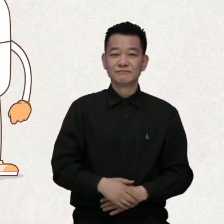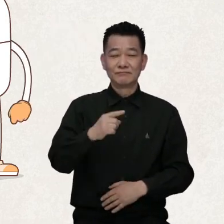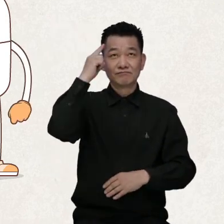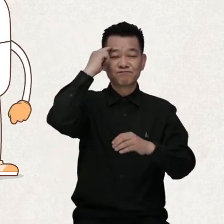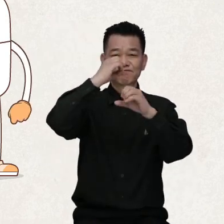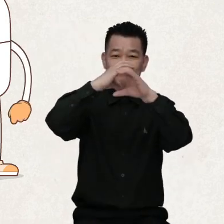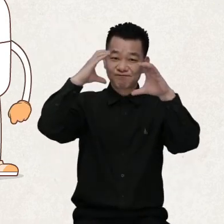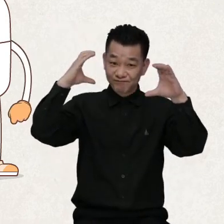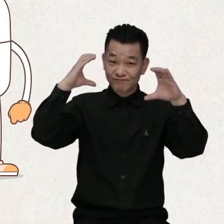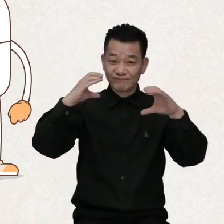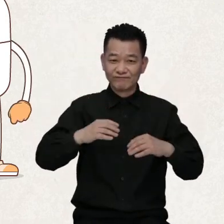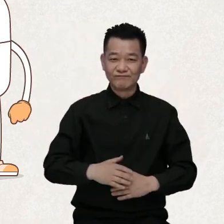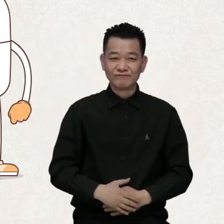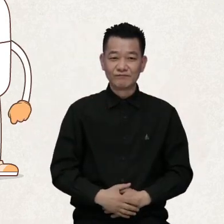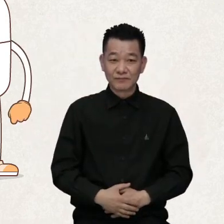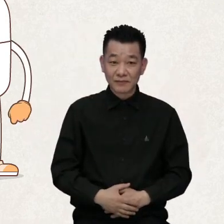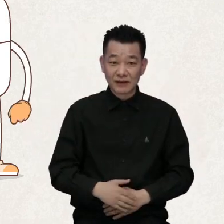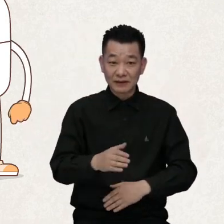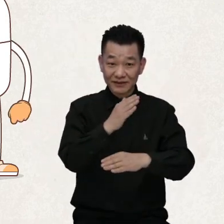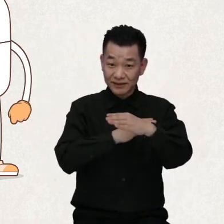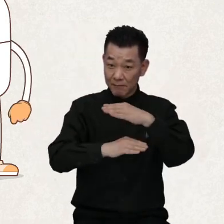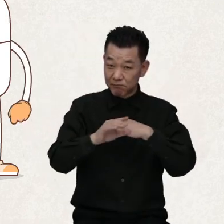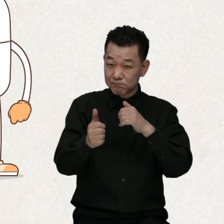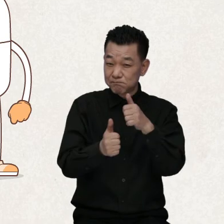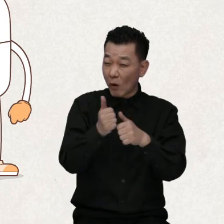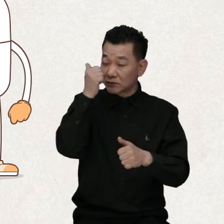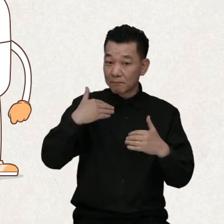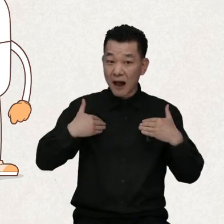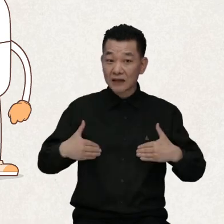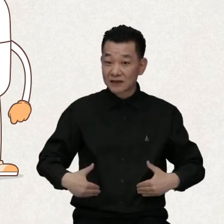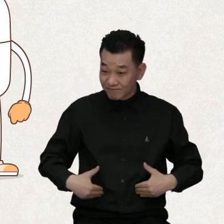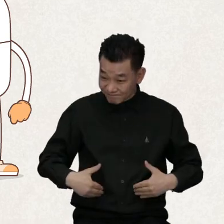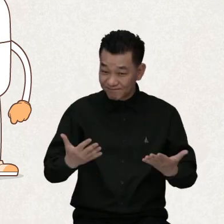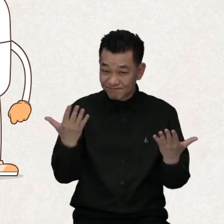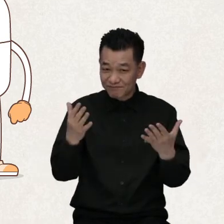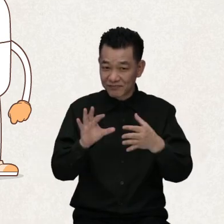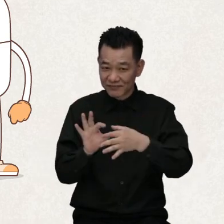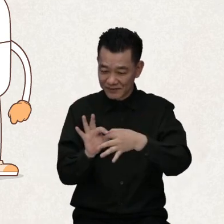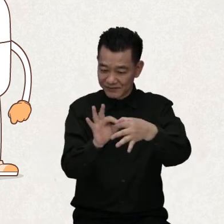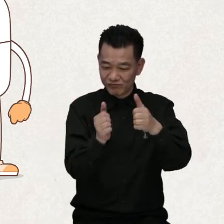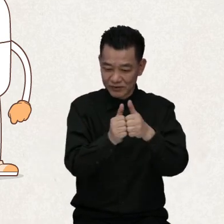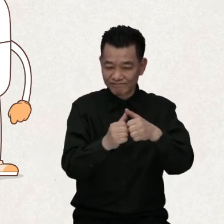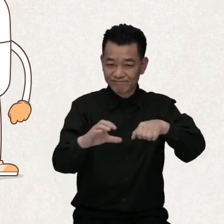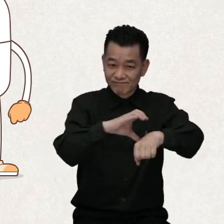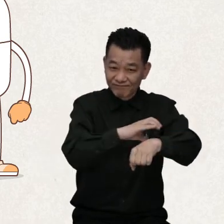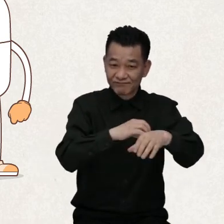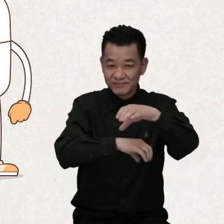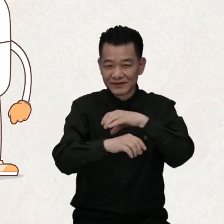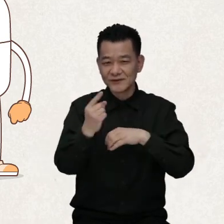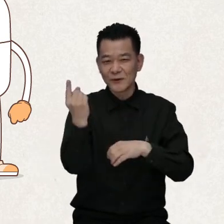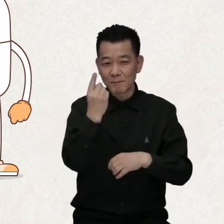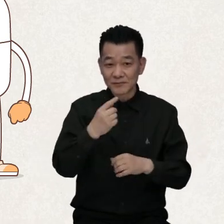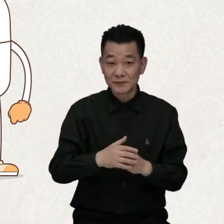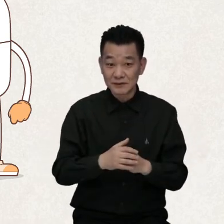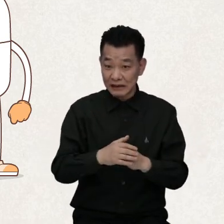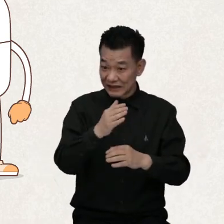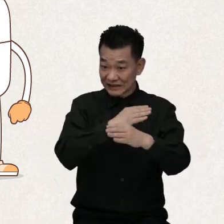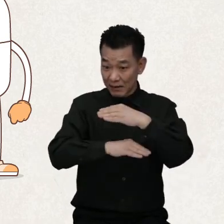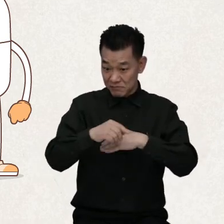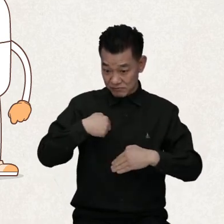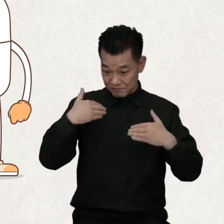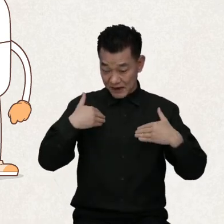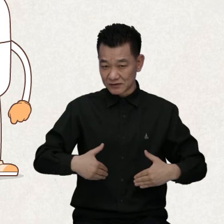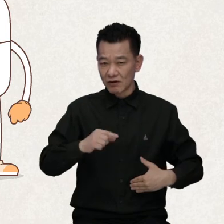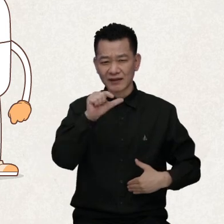visual impairment use. They are mostly related to physical disabilities. Note, however,